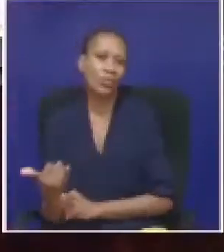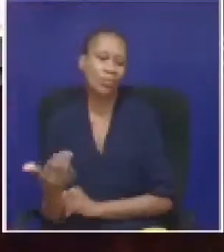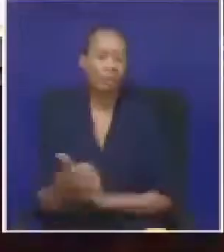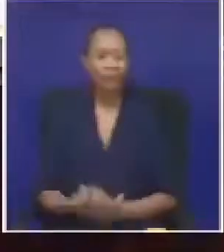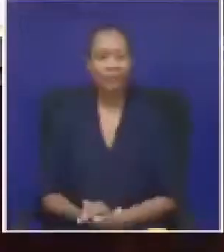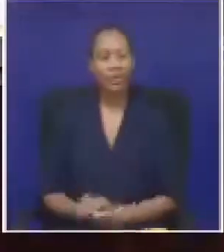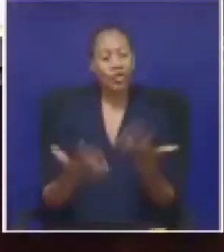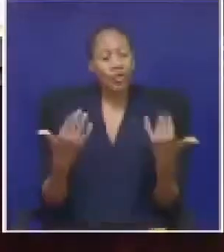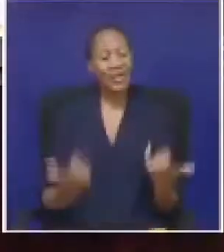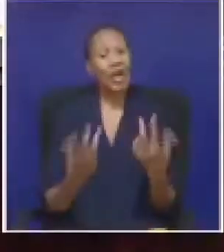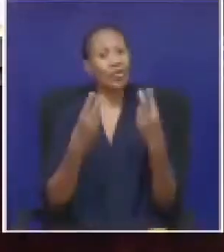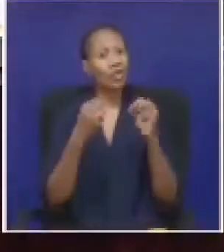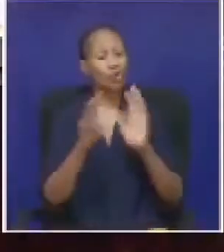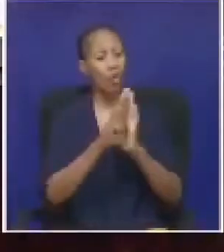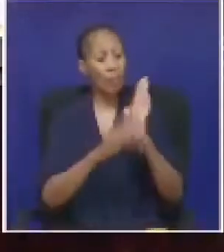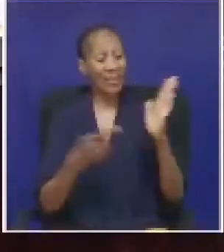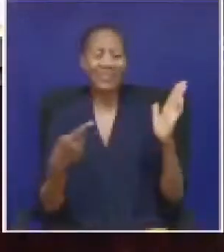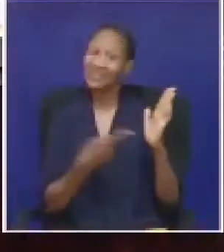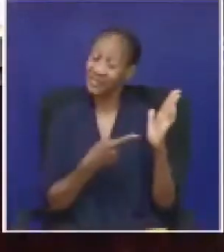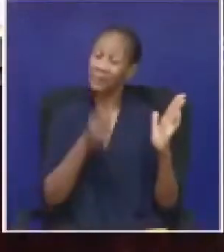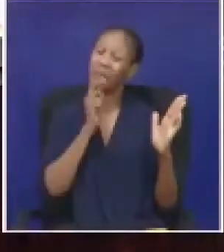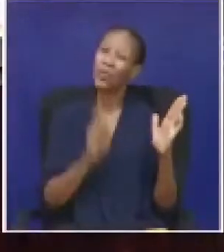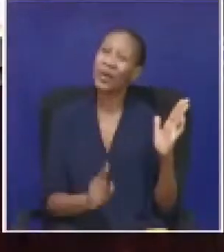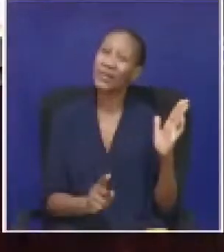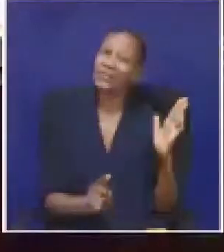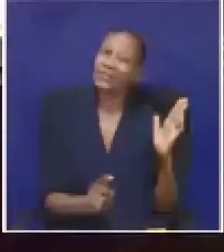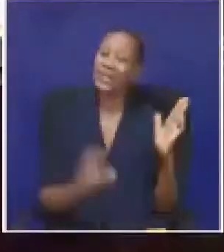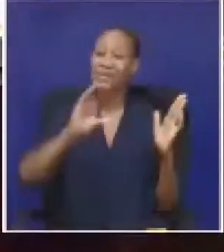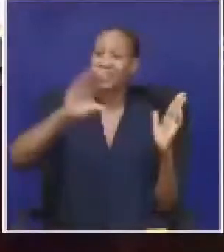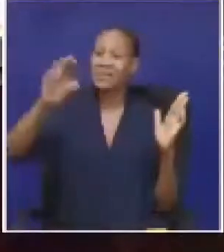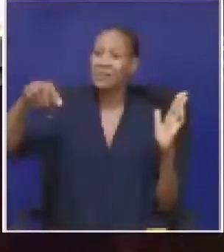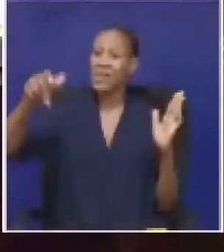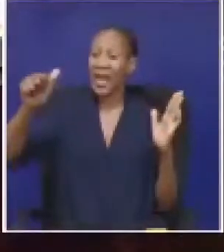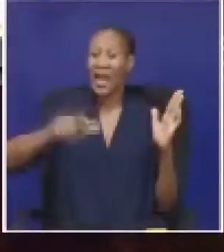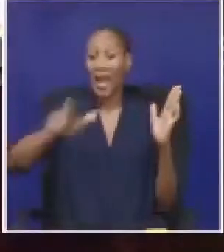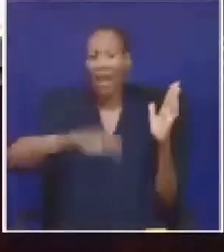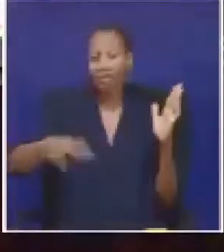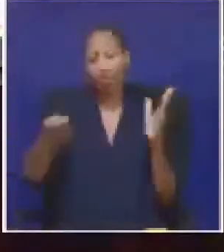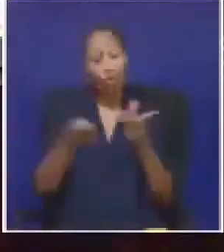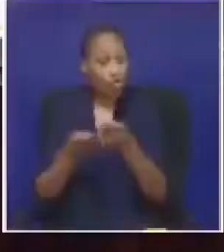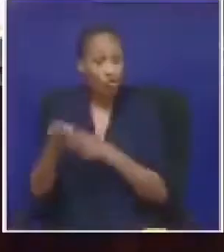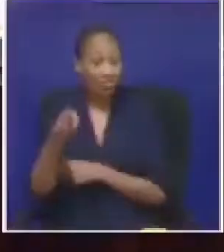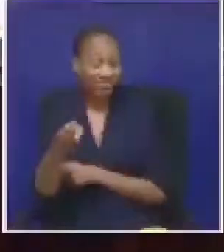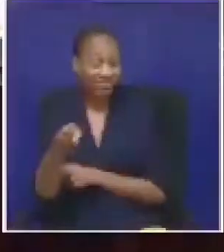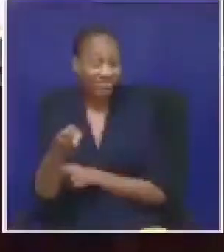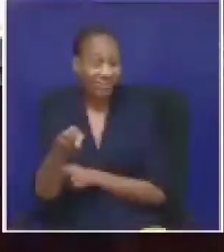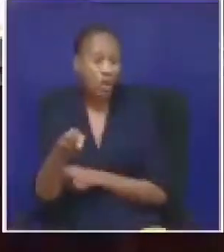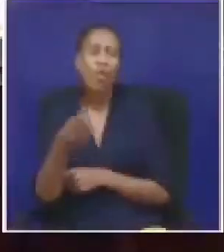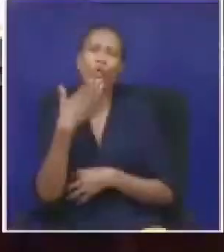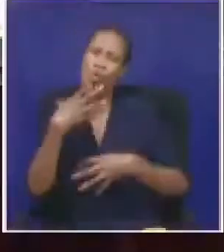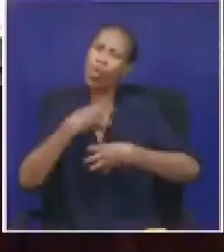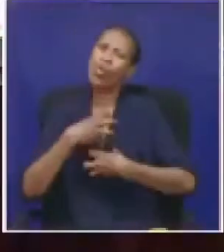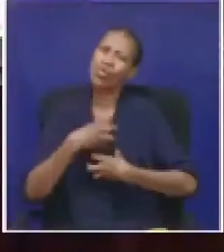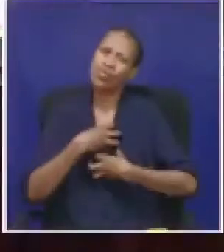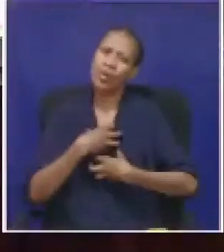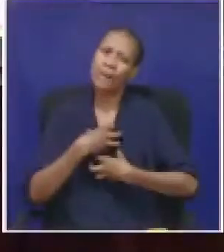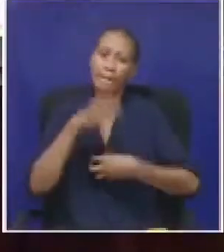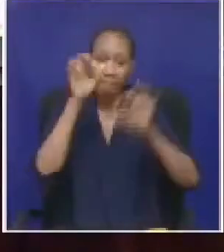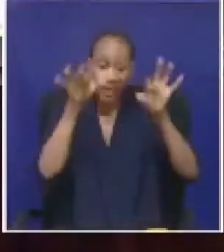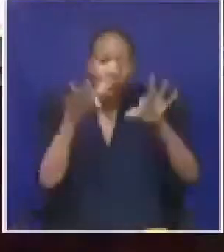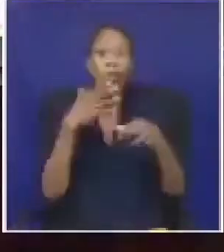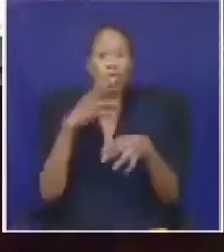of this new legislation, land under the control of CPAs will be owned by